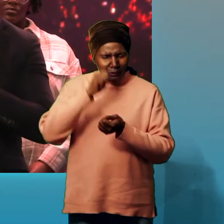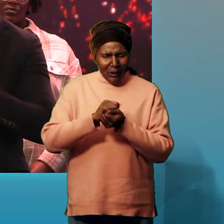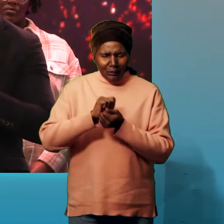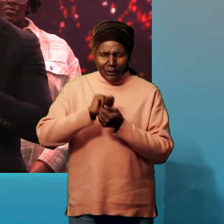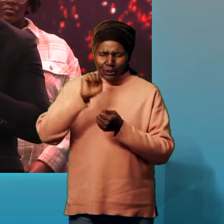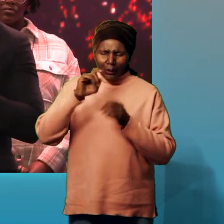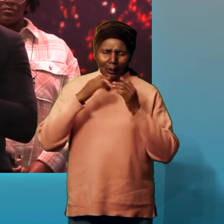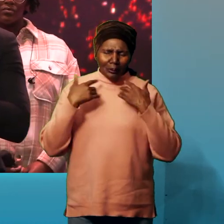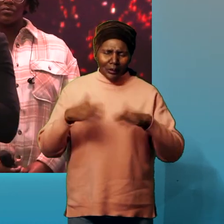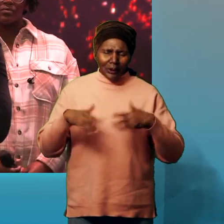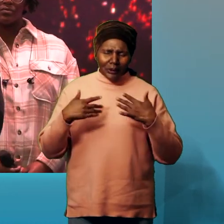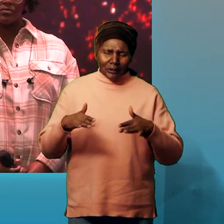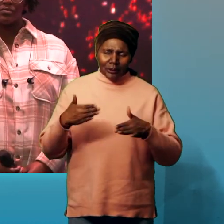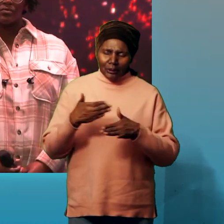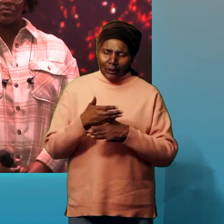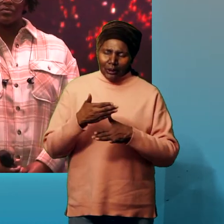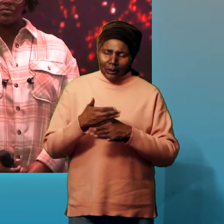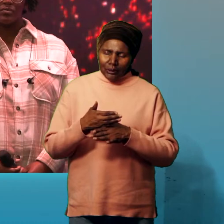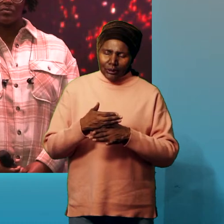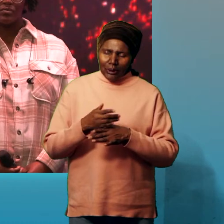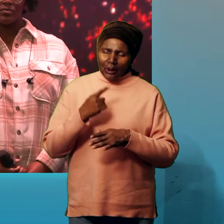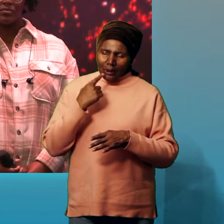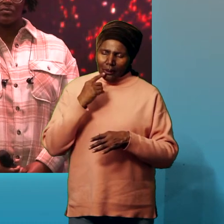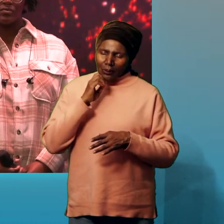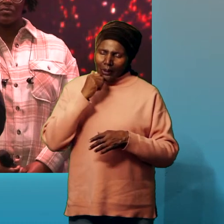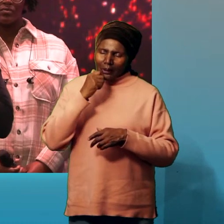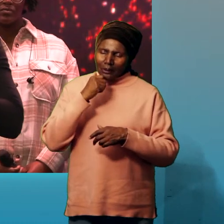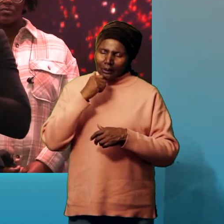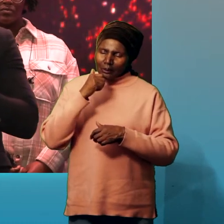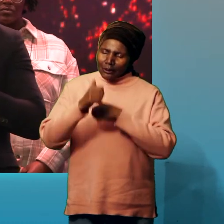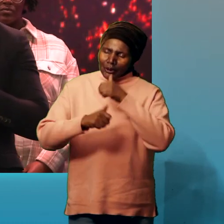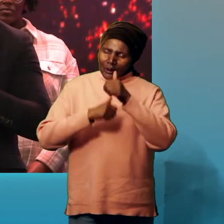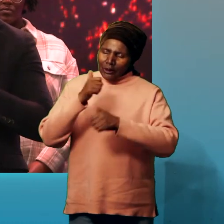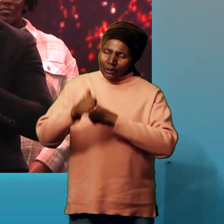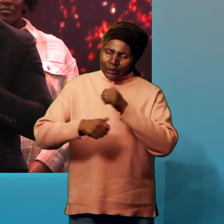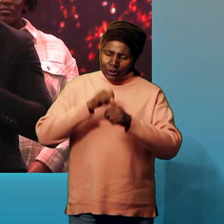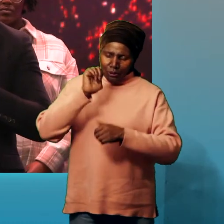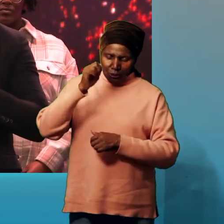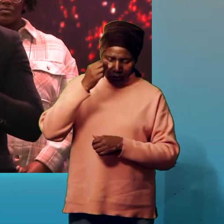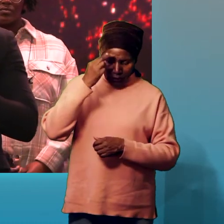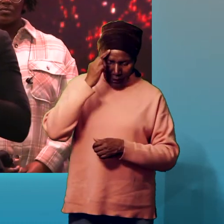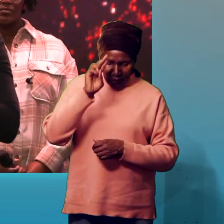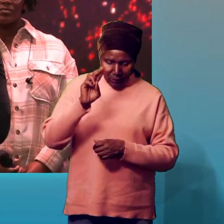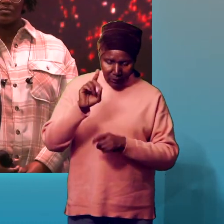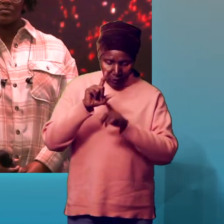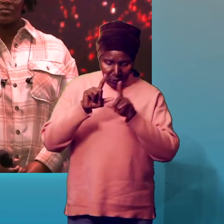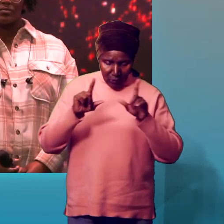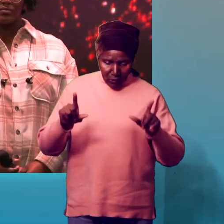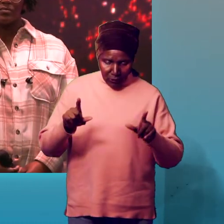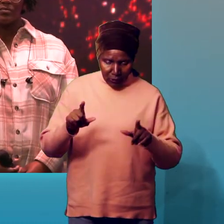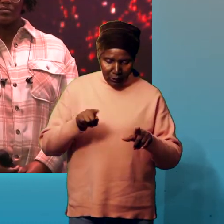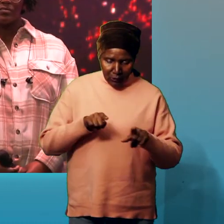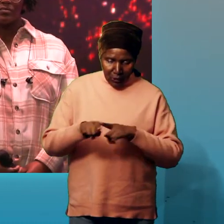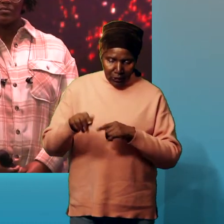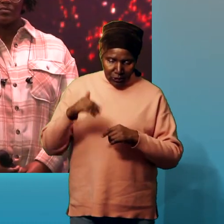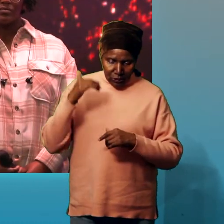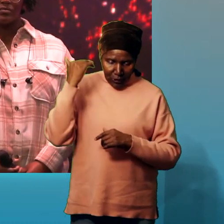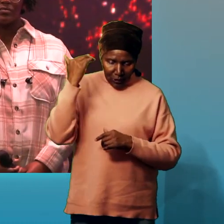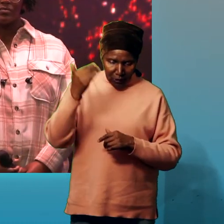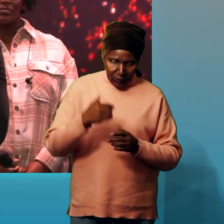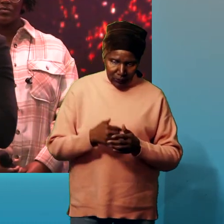and exalt your name, and I will sing praises to your name, O Lord Most